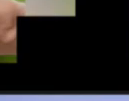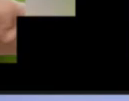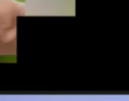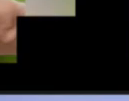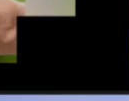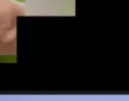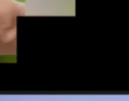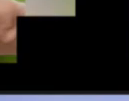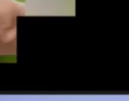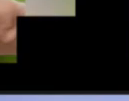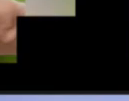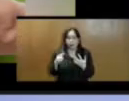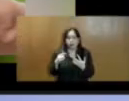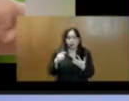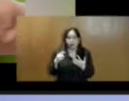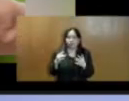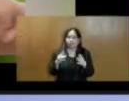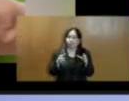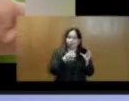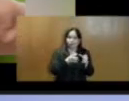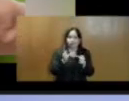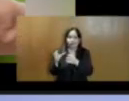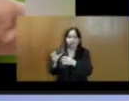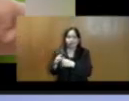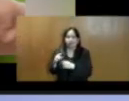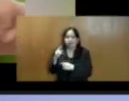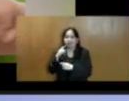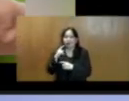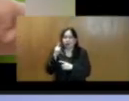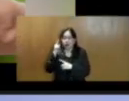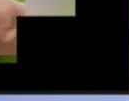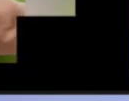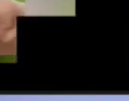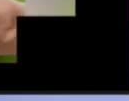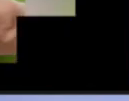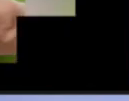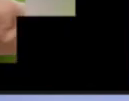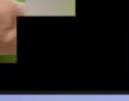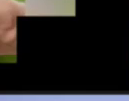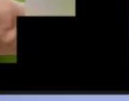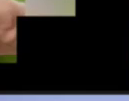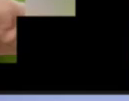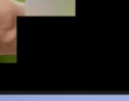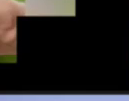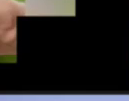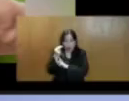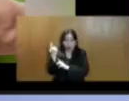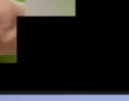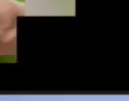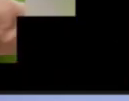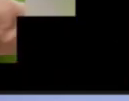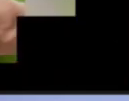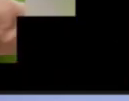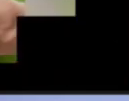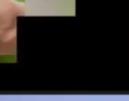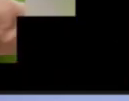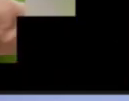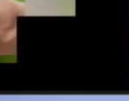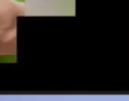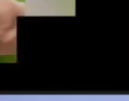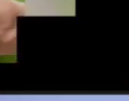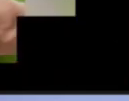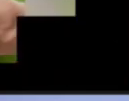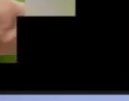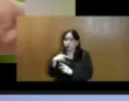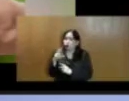Multi-industry. You don't think of the tourism industry as just the hotels or just the food and beverage. They have a lot of products and